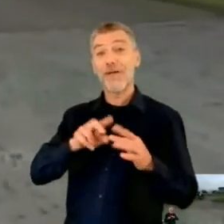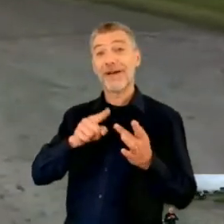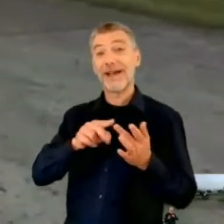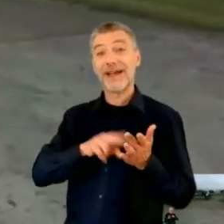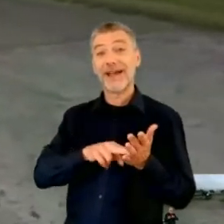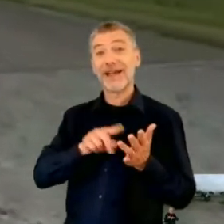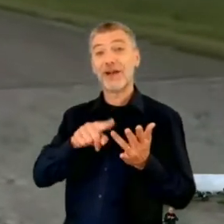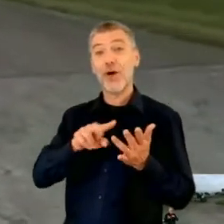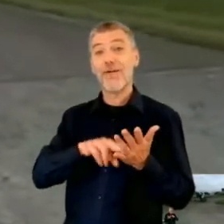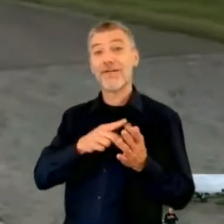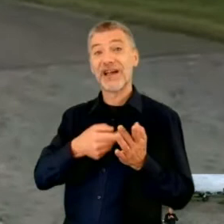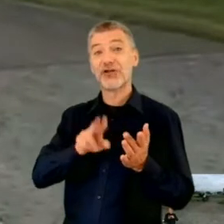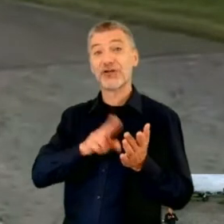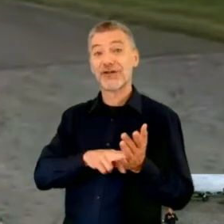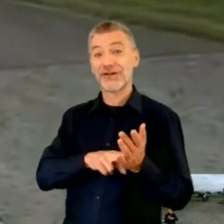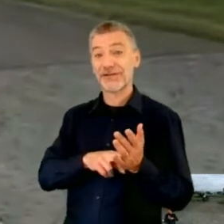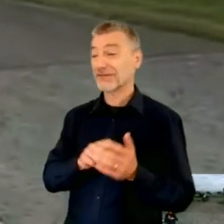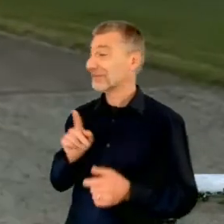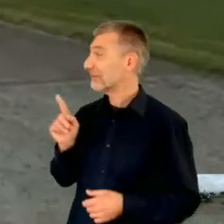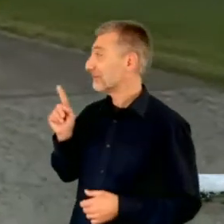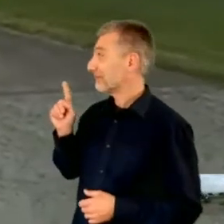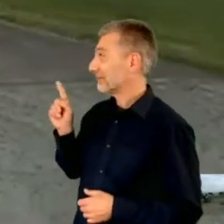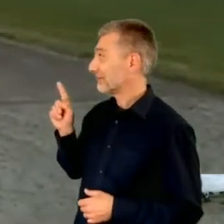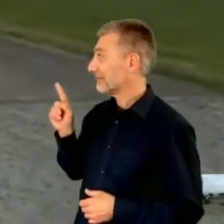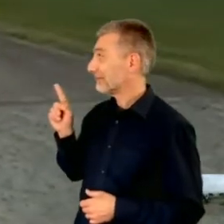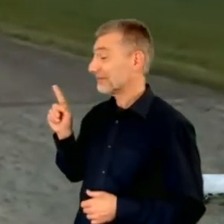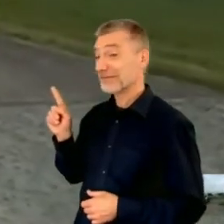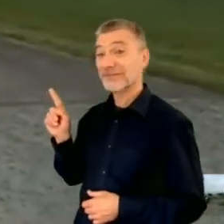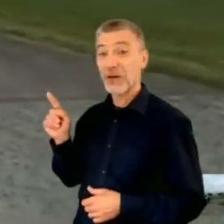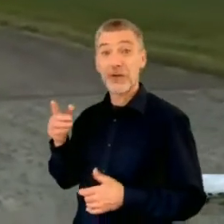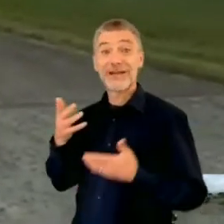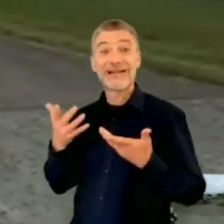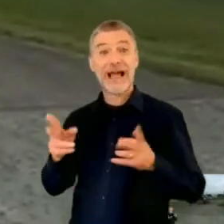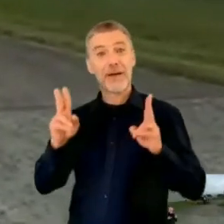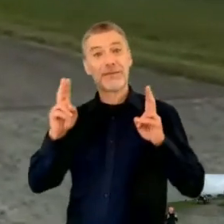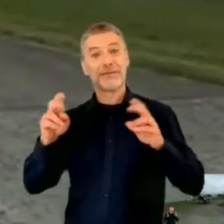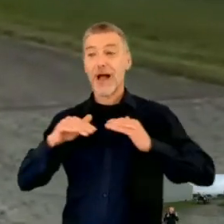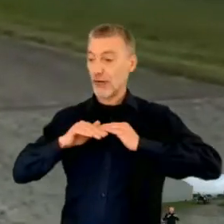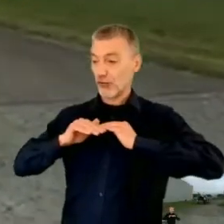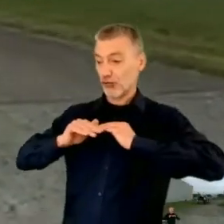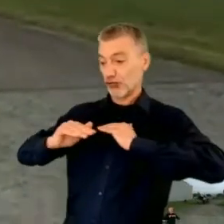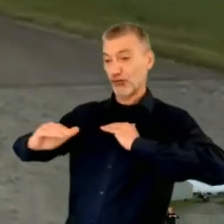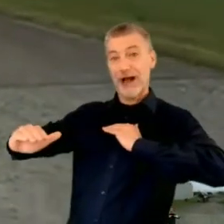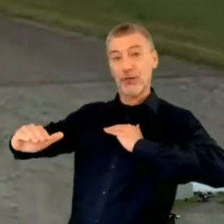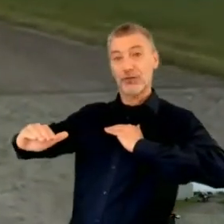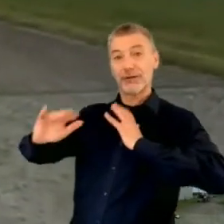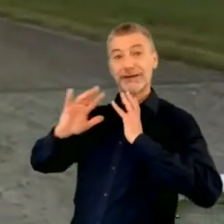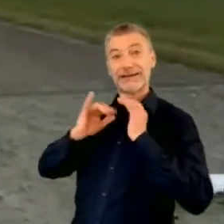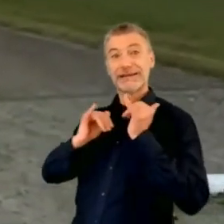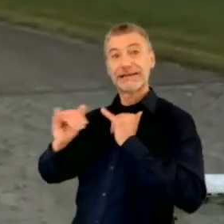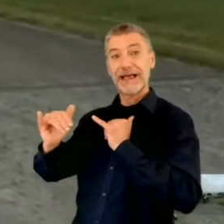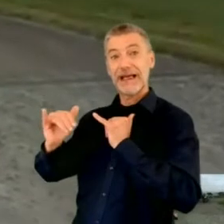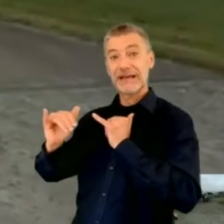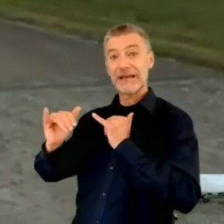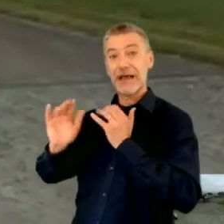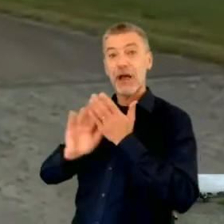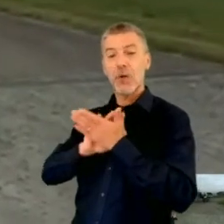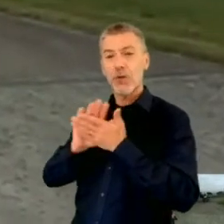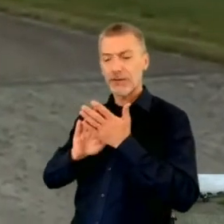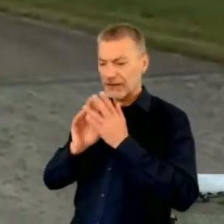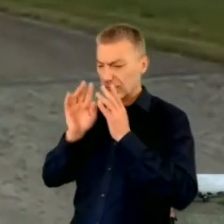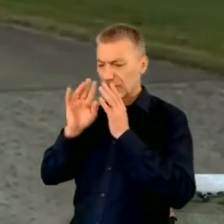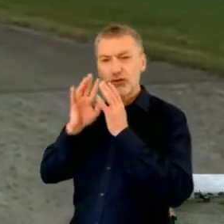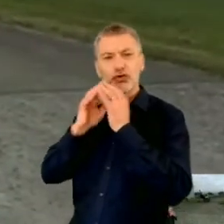aircraft. We're about to start to undertake some ground testing. So we're basically going through a stage of proving off all the systems on the